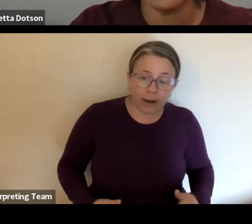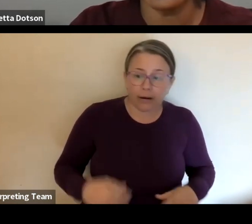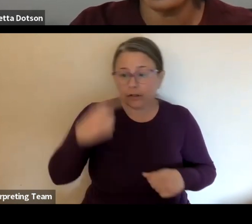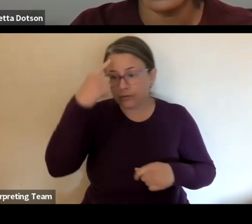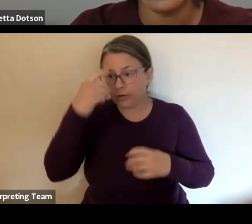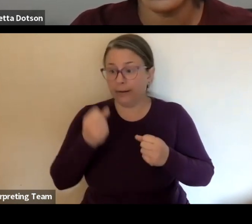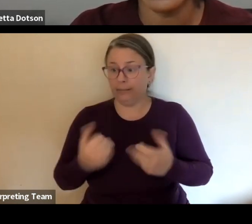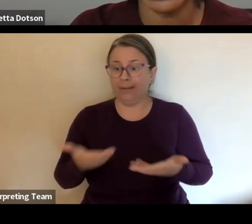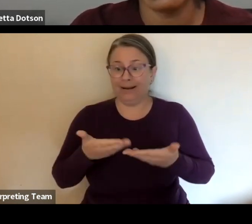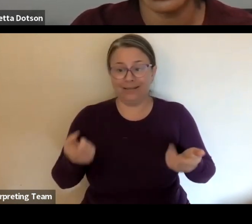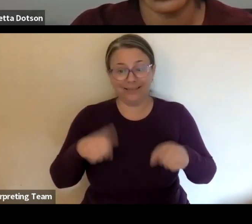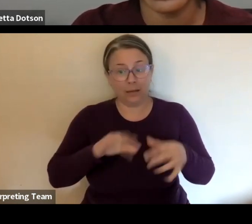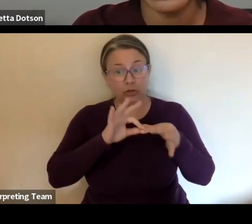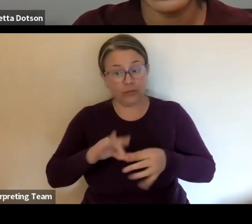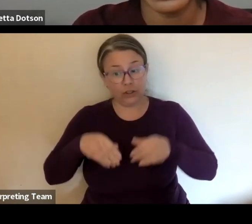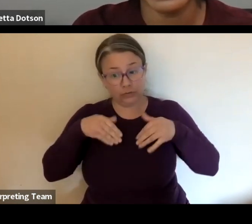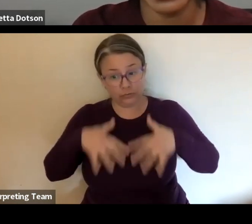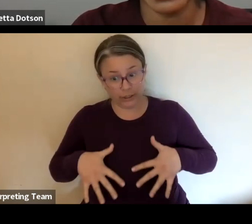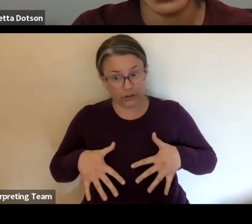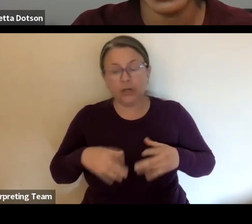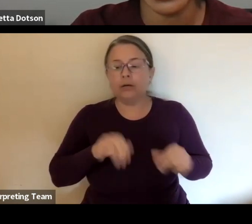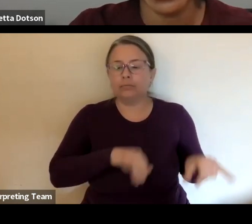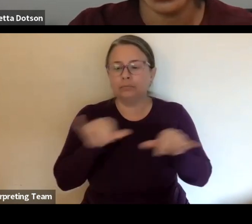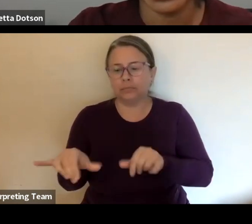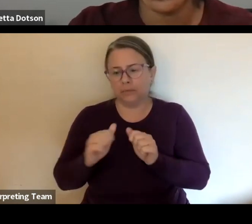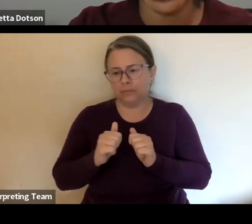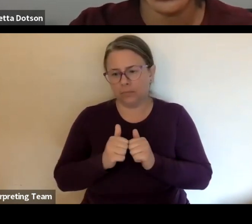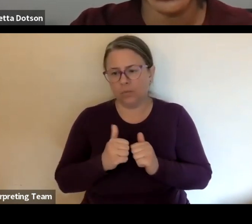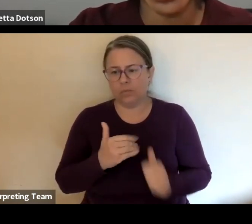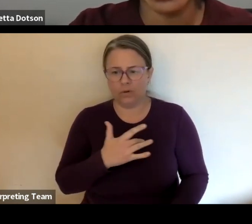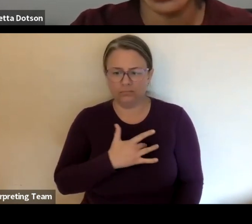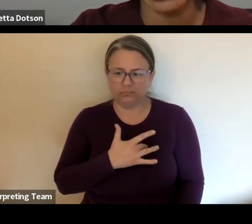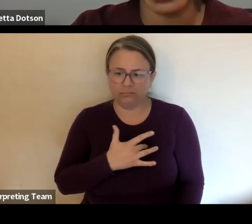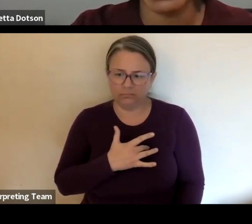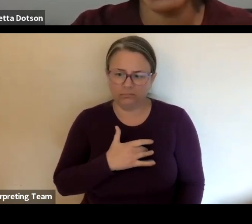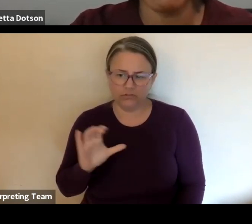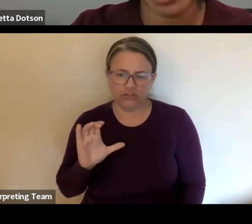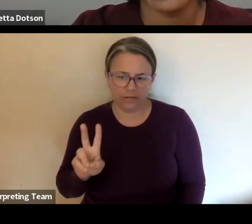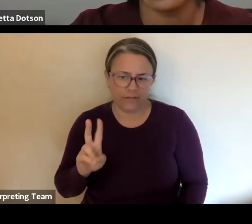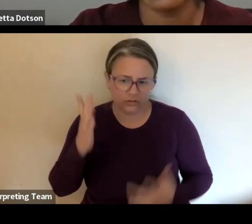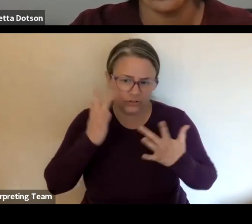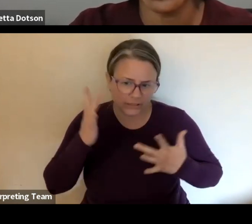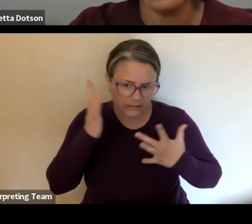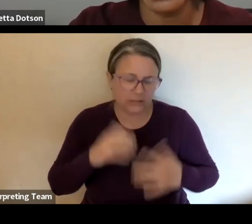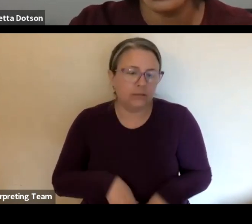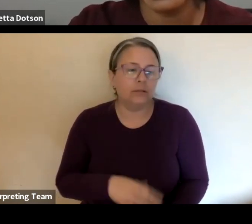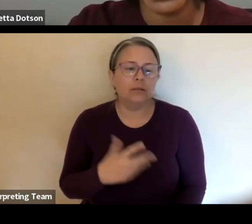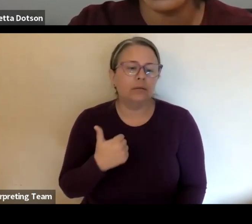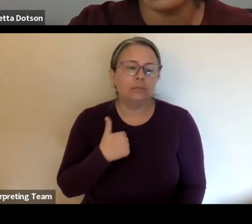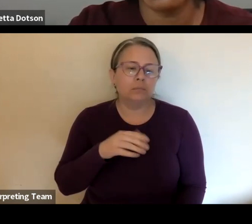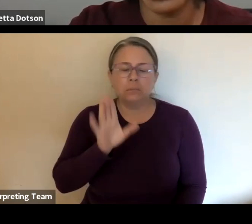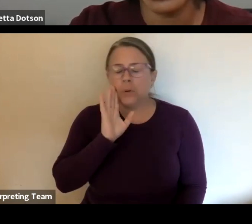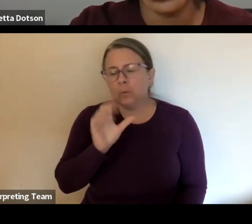disease. And I'm not going to go through those in detail, but I want to say that as a transition to talk